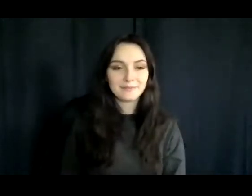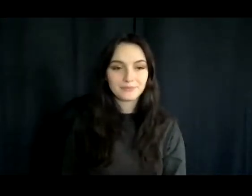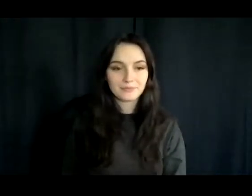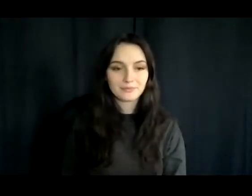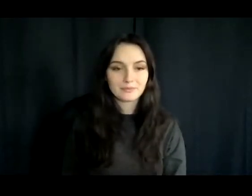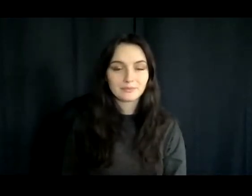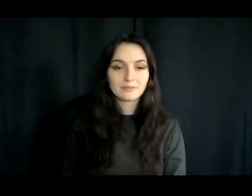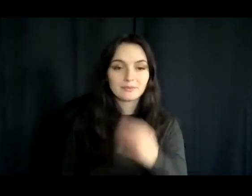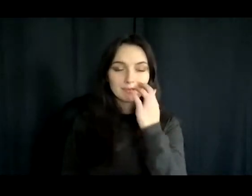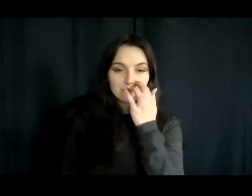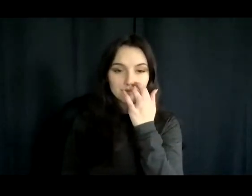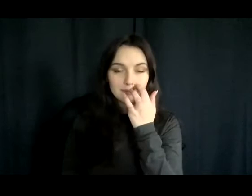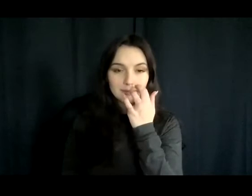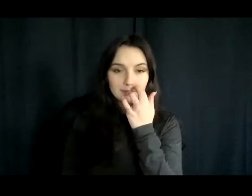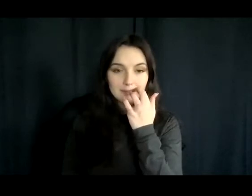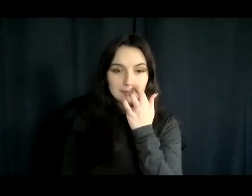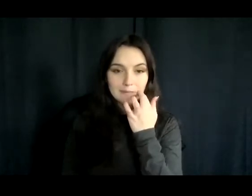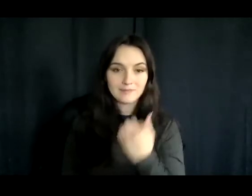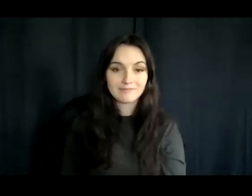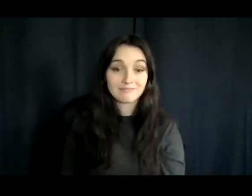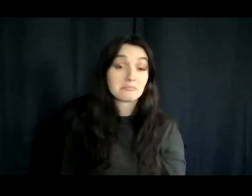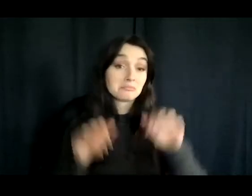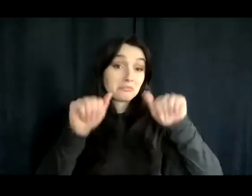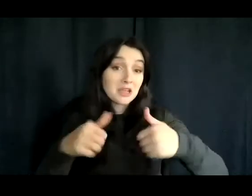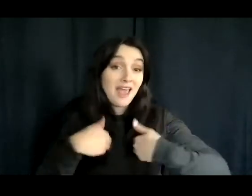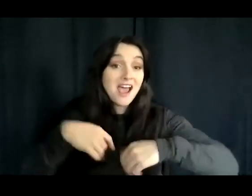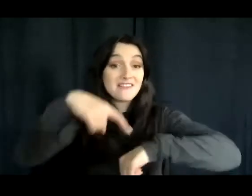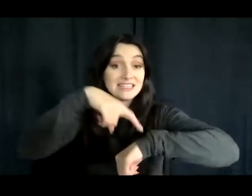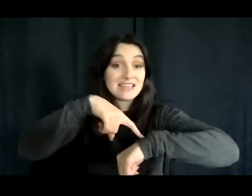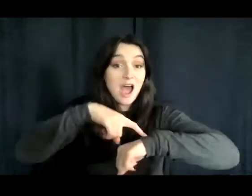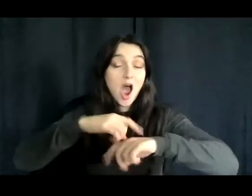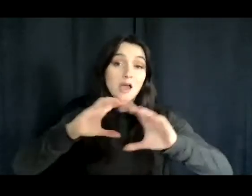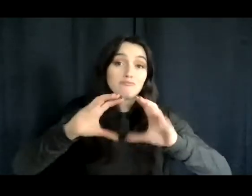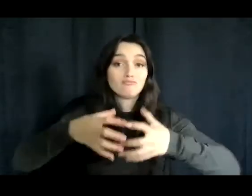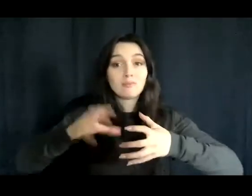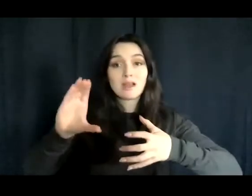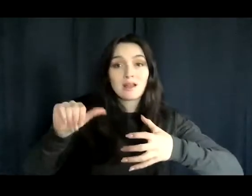And there's going to be a time capsule underneath this too. When will that be,